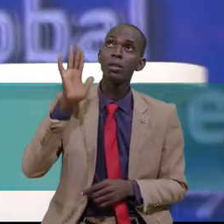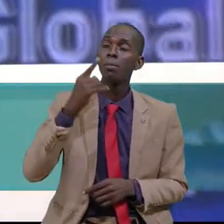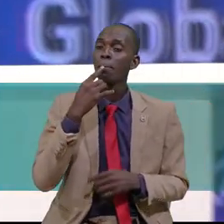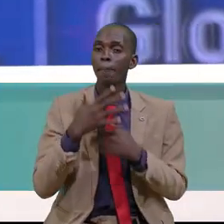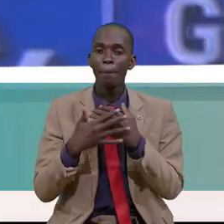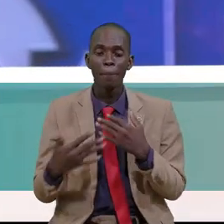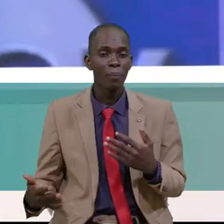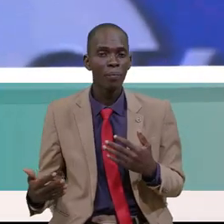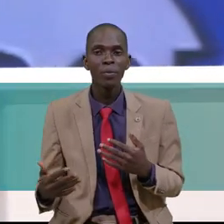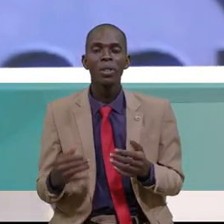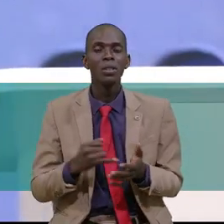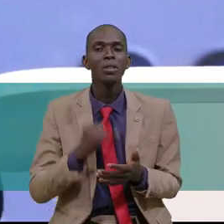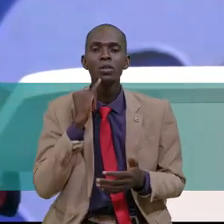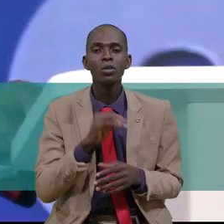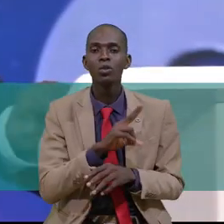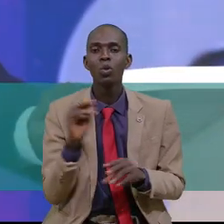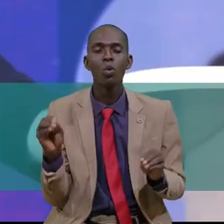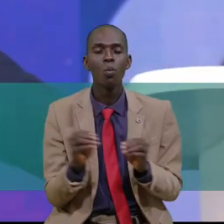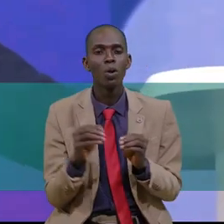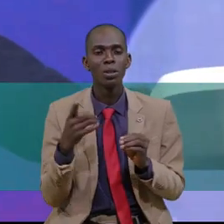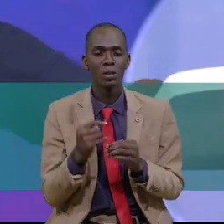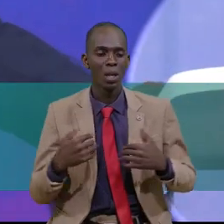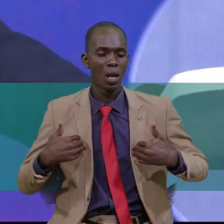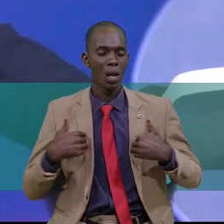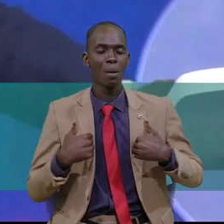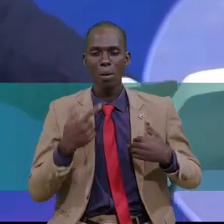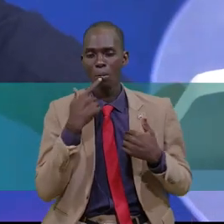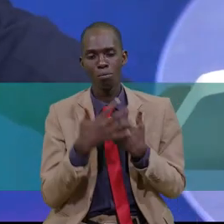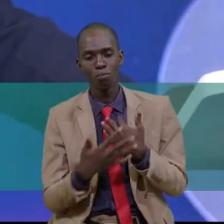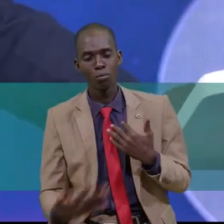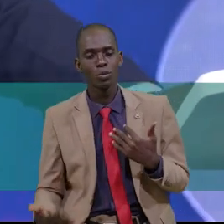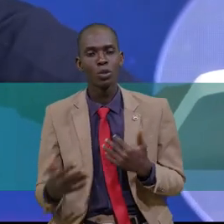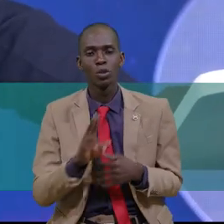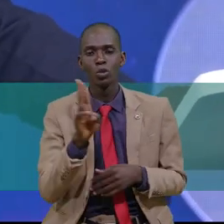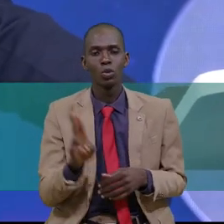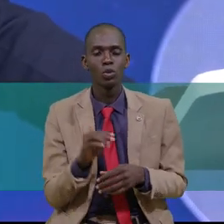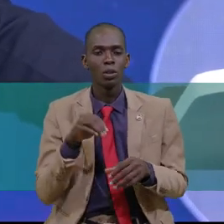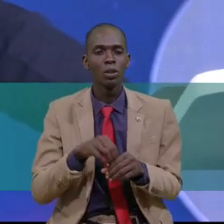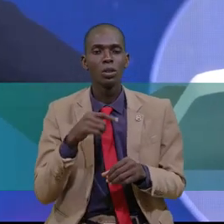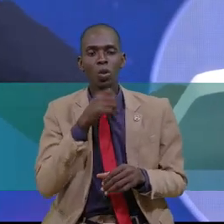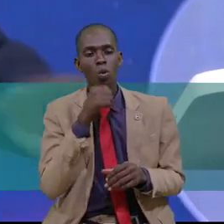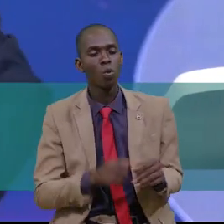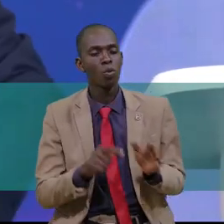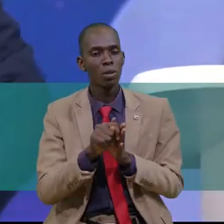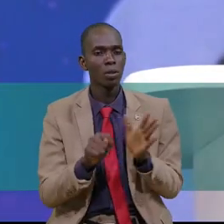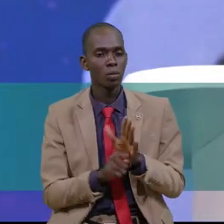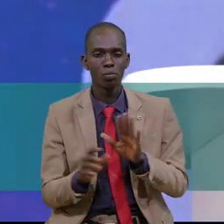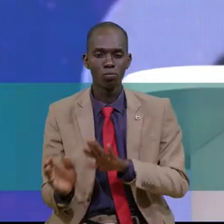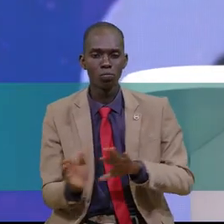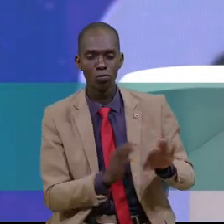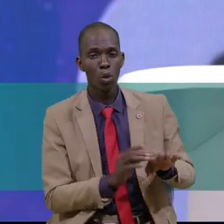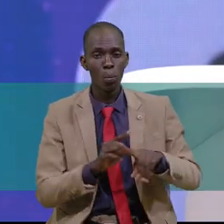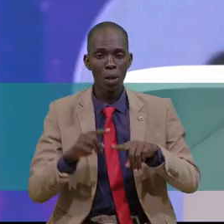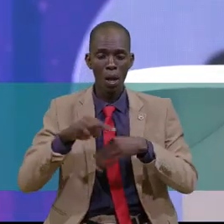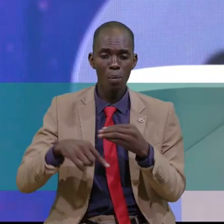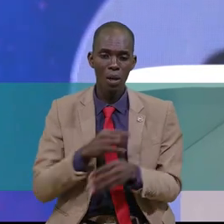the animal sacrifice in the Old Testament, but Christ who died and Christ who rose again, and Christ